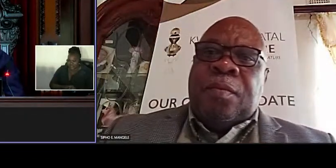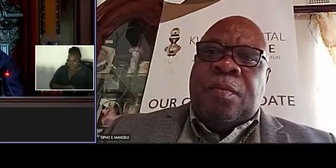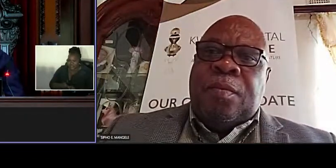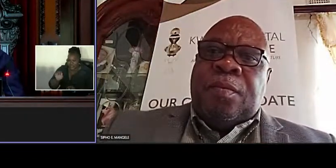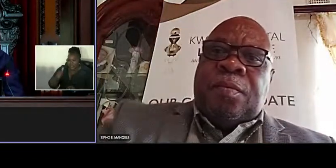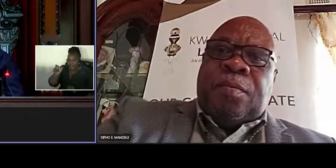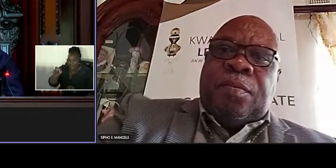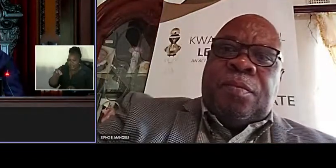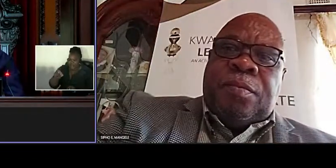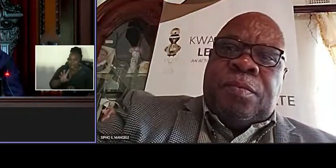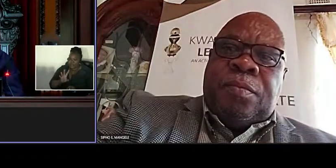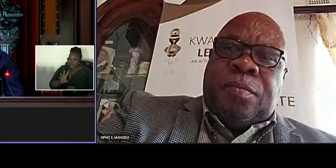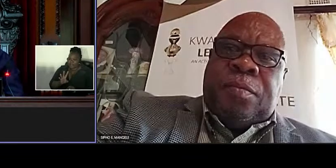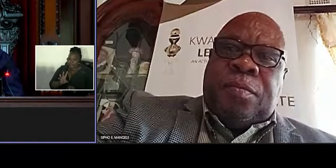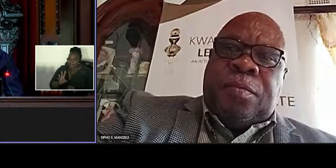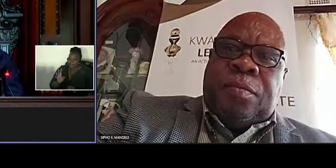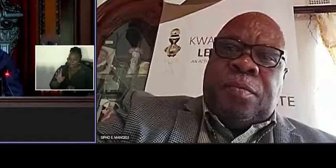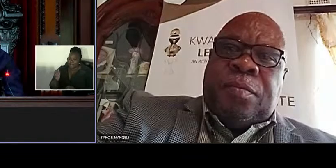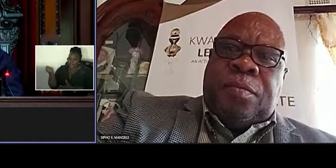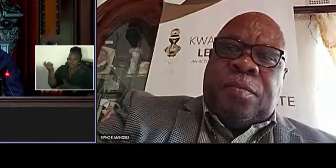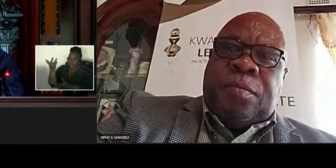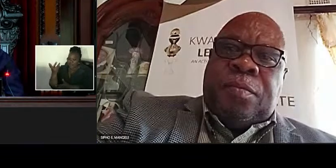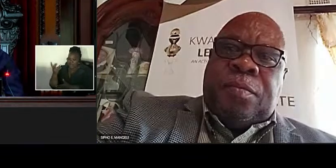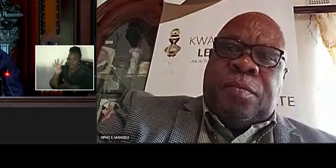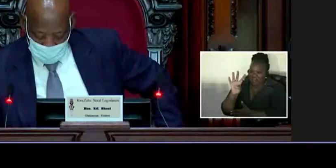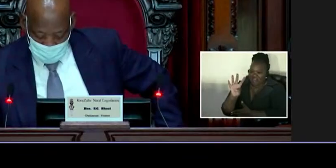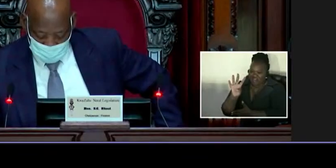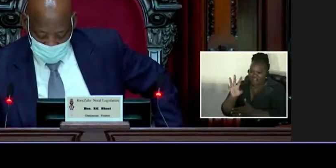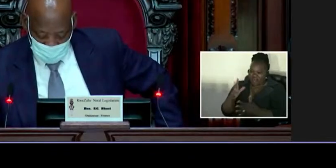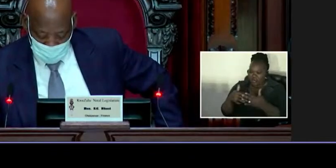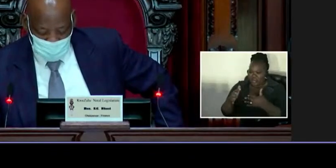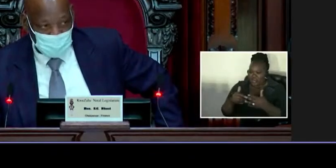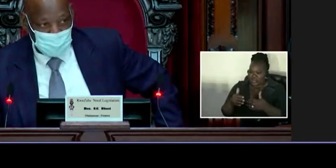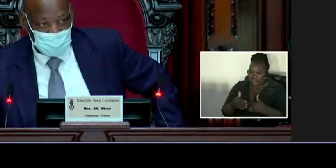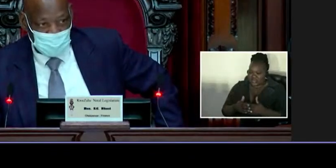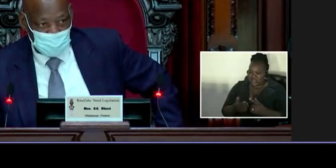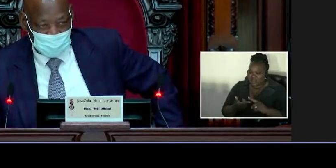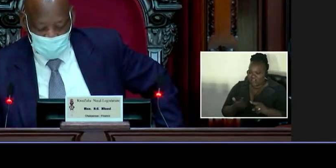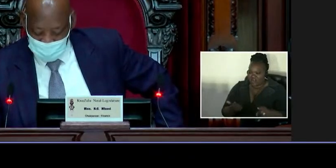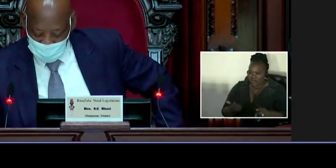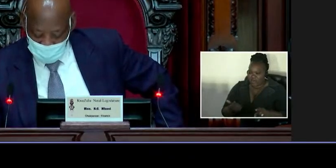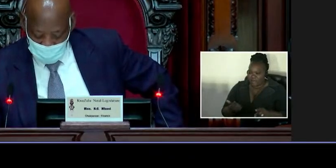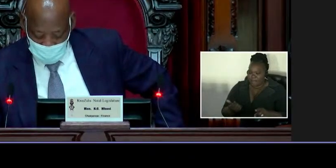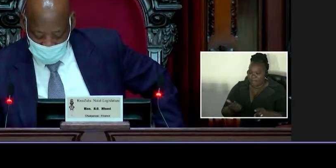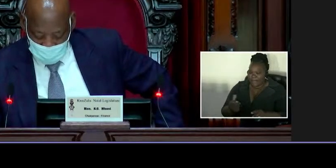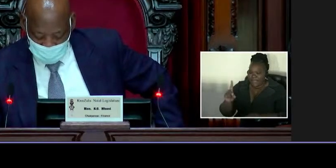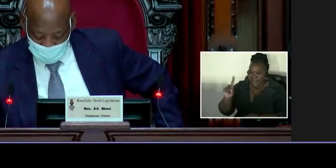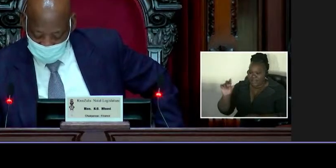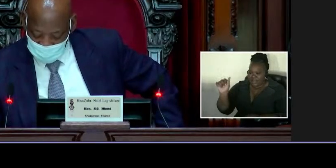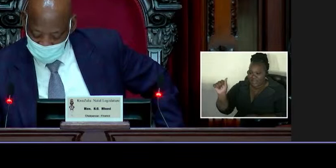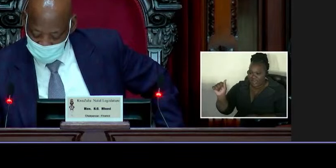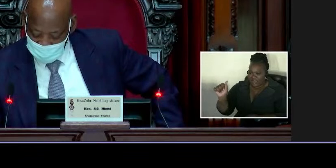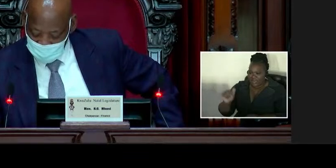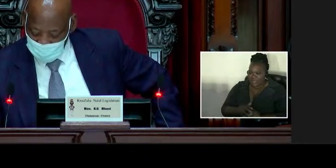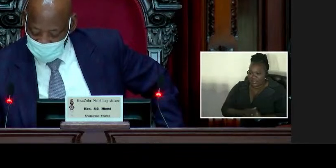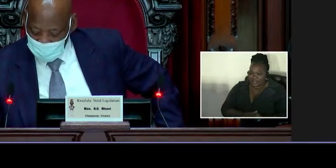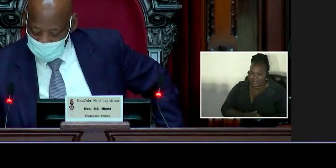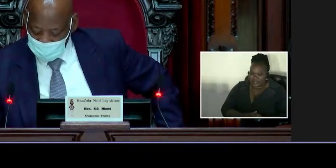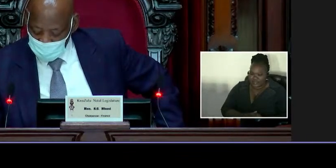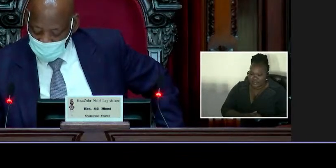the next speaker for four minutes is coming from the democratic alliance